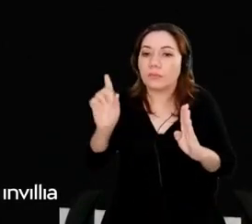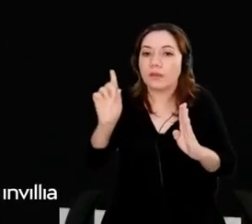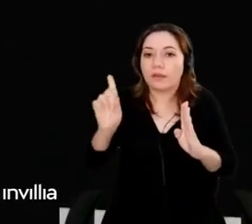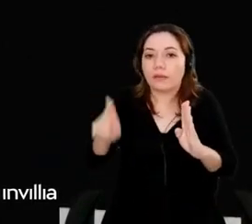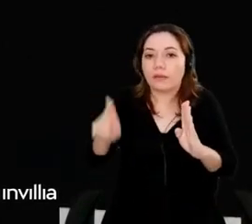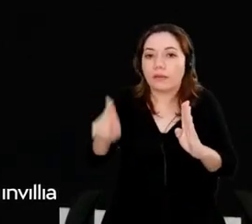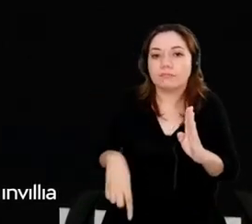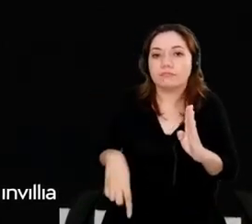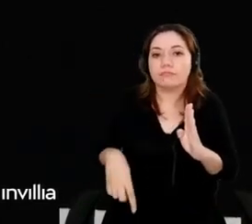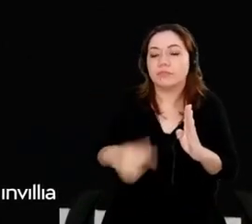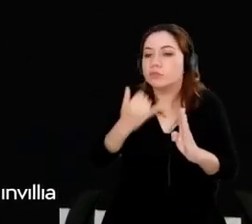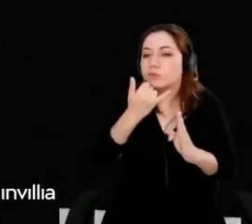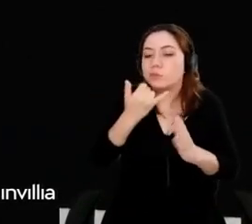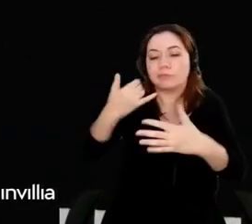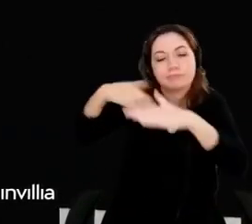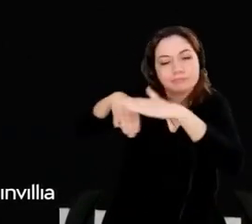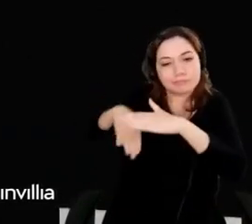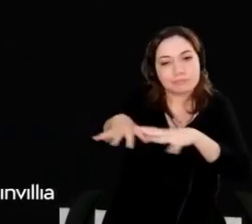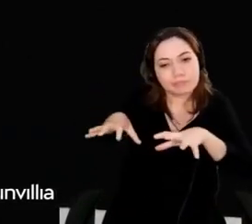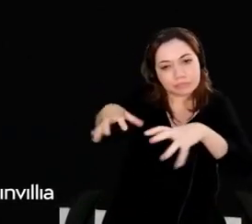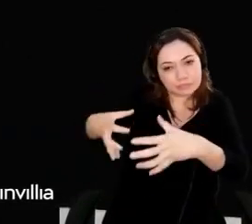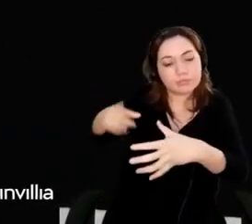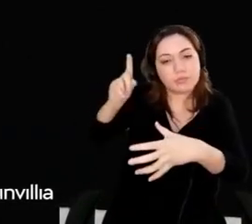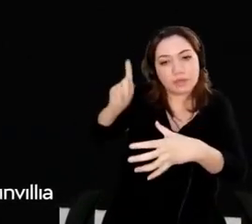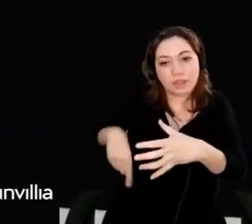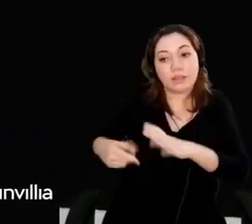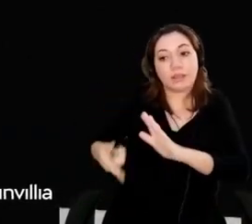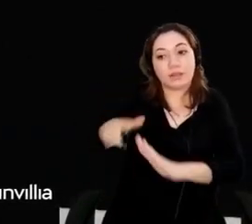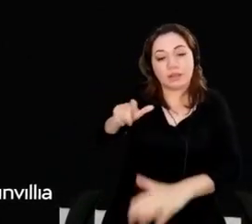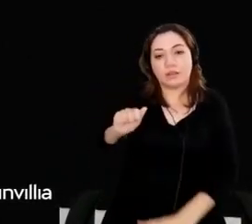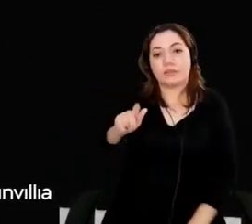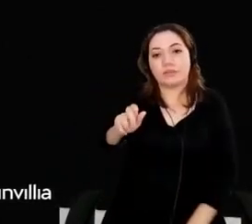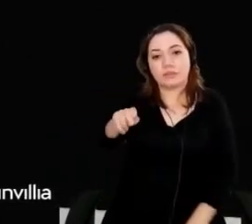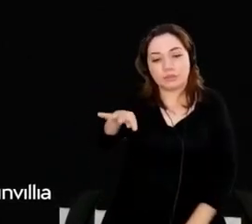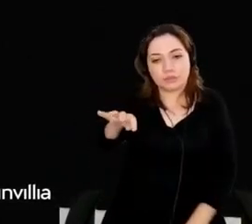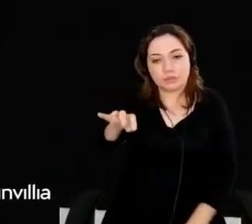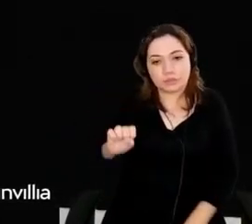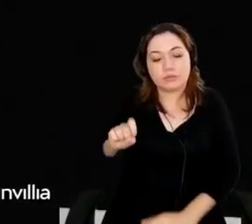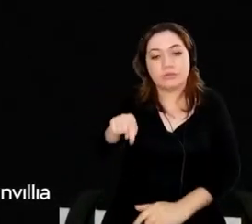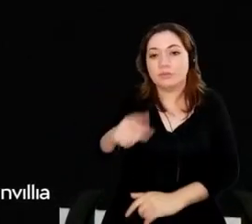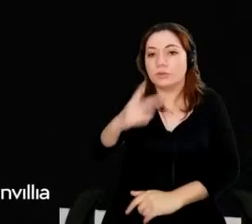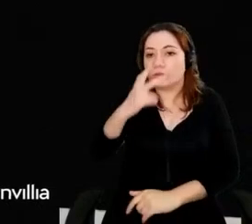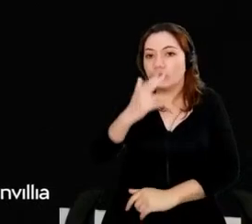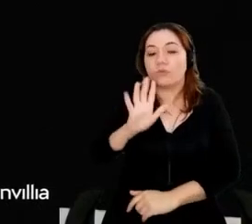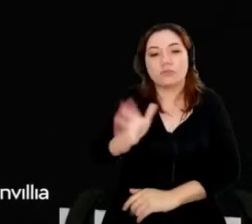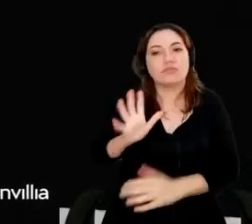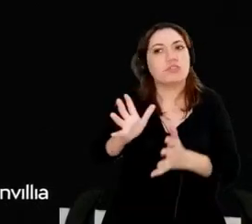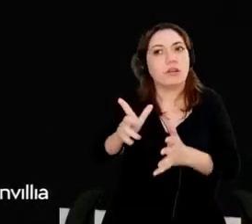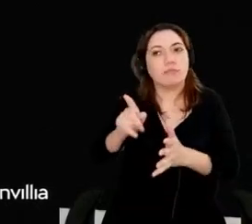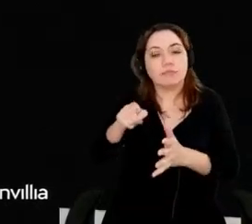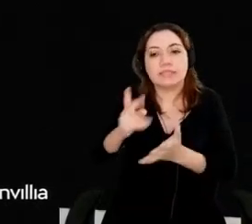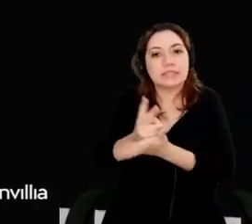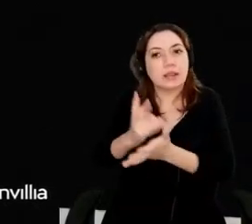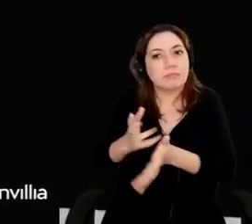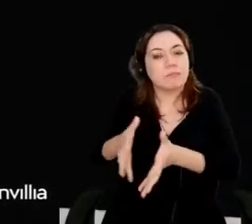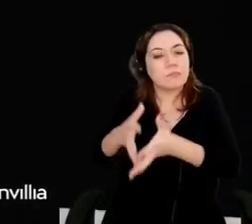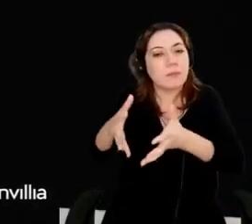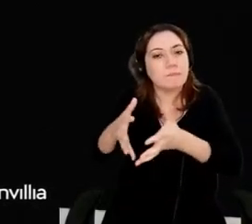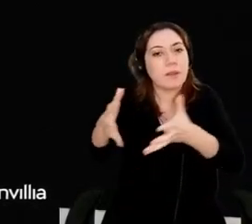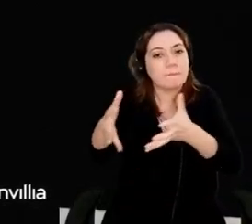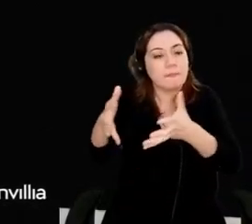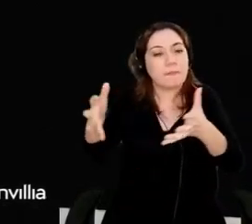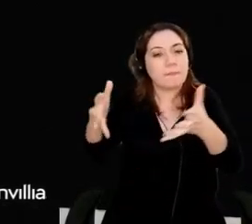to accelerate development in your industry. And this library is always growing. We have built